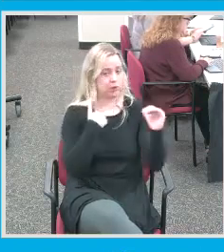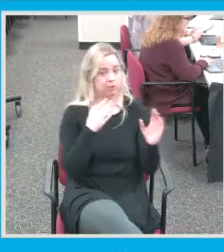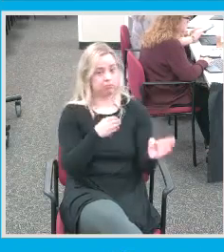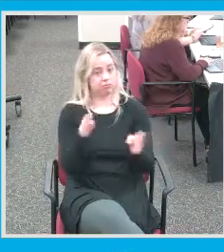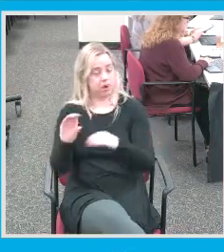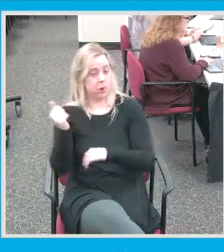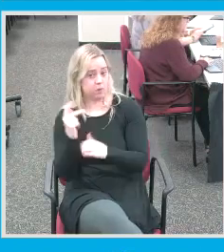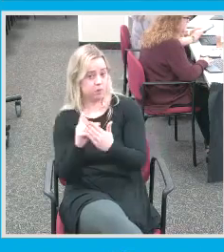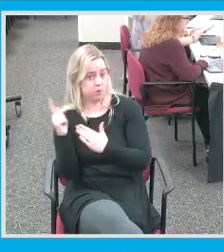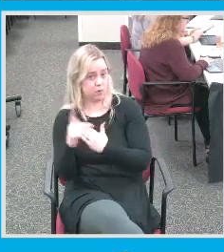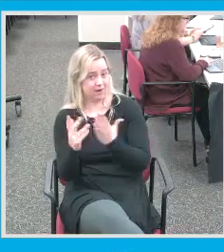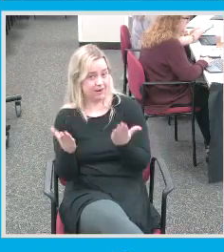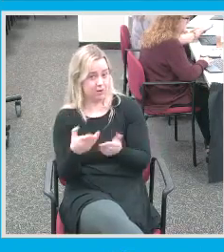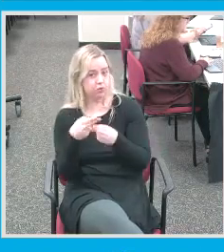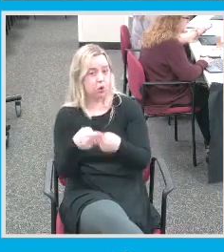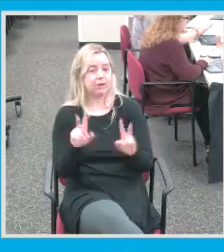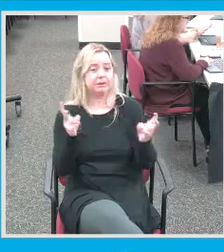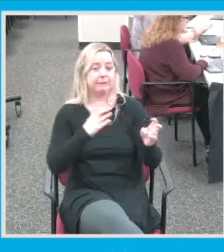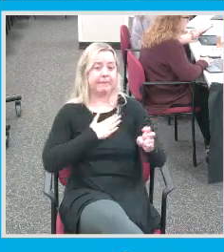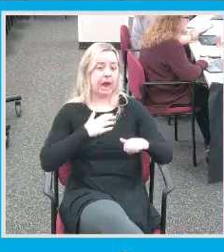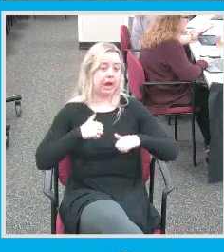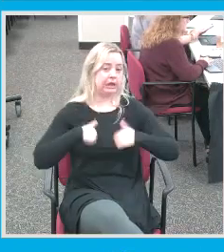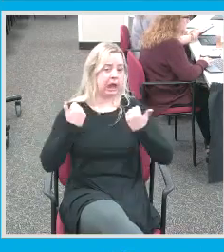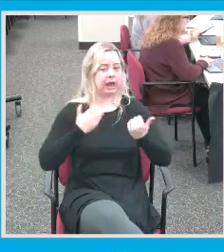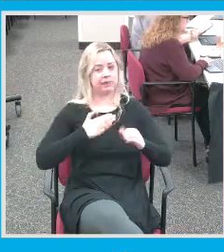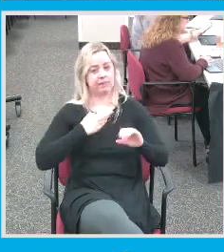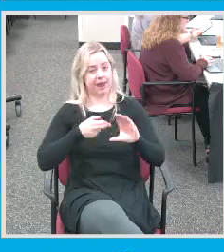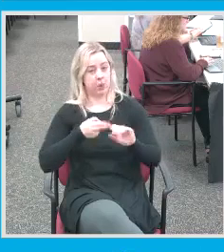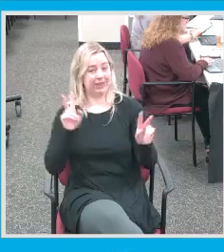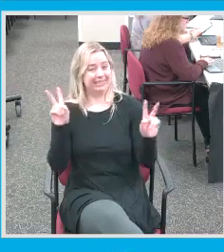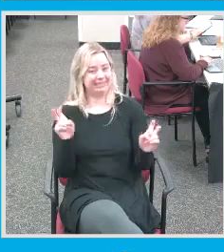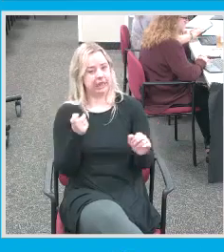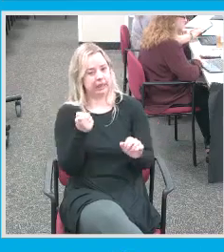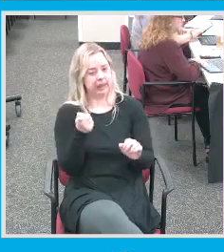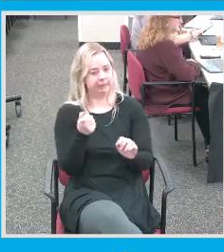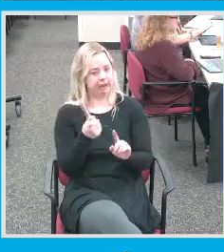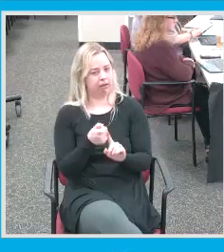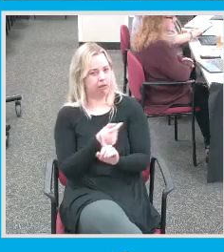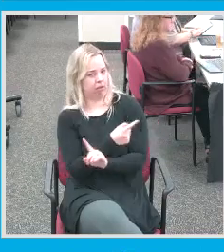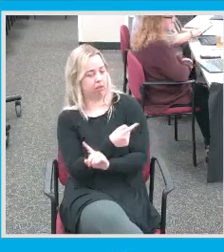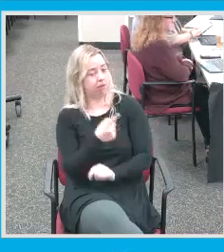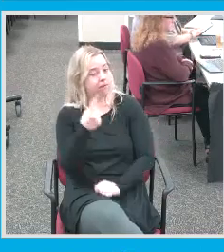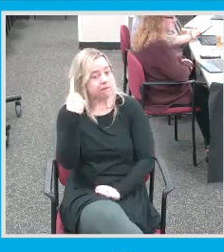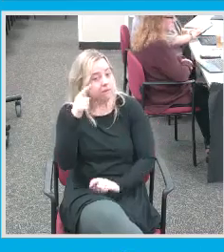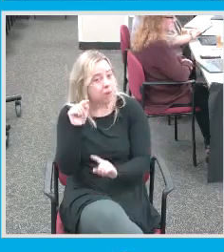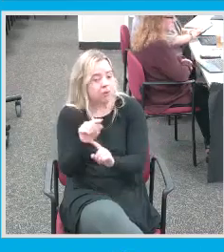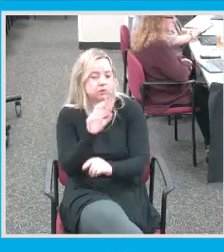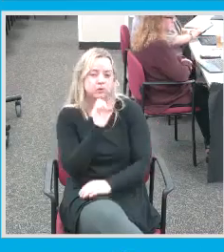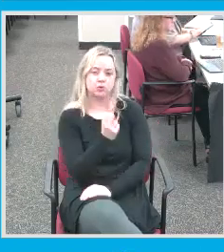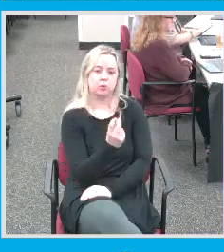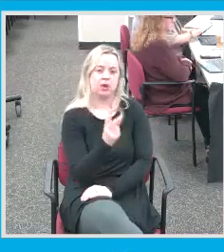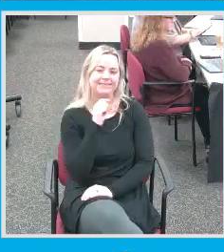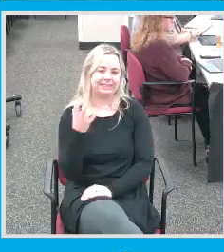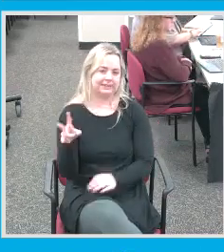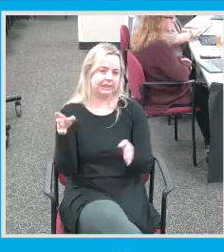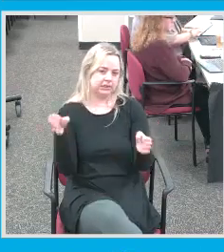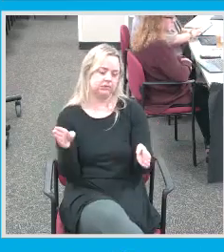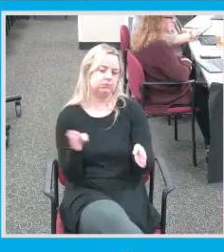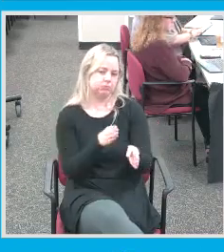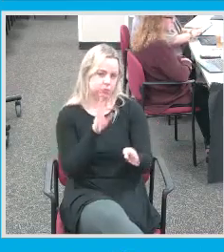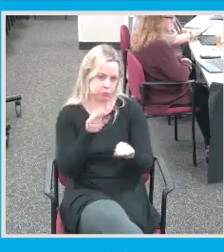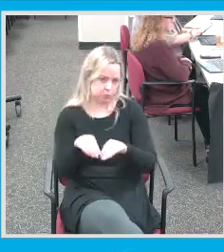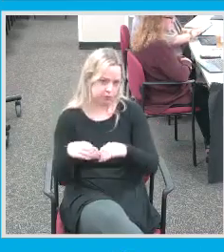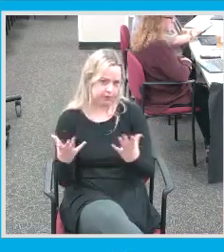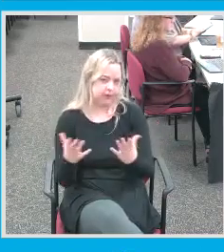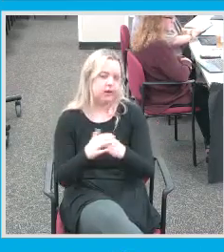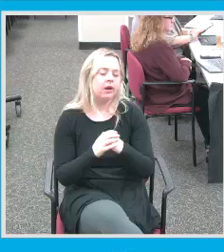state of Colorado, it's called My Life, My Quit, which is like an offshoot of the Quit Line. And it's for kids? And it's for 12 to 17 years old.